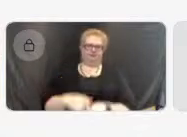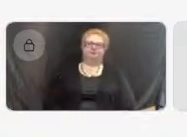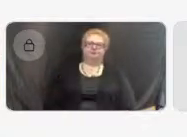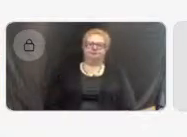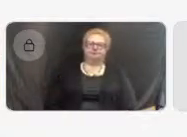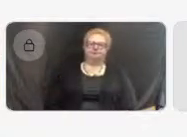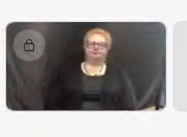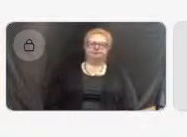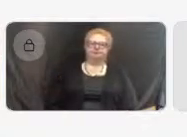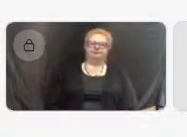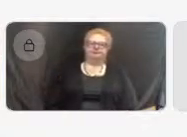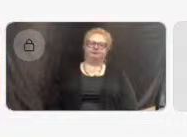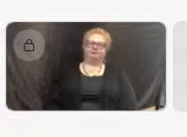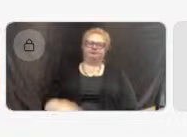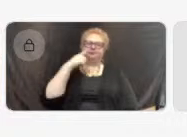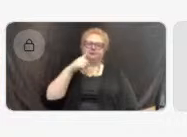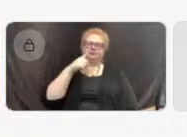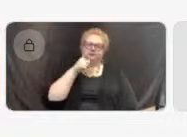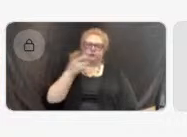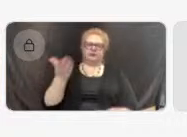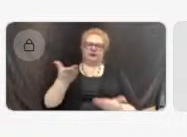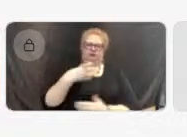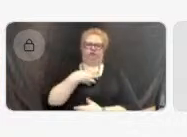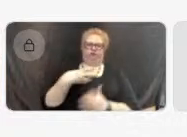people who are in opposition to speak.